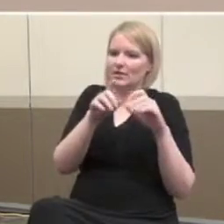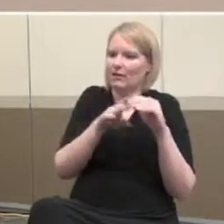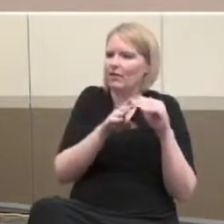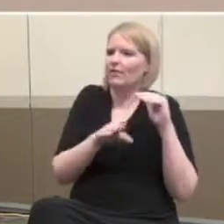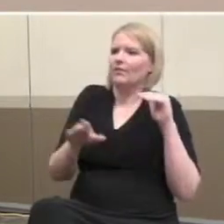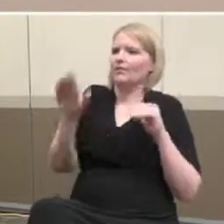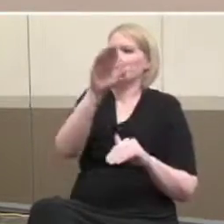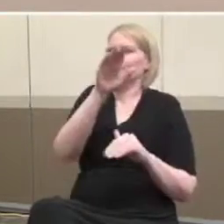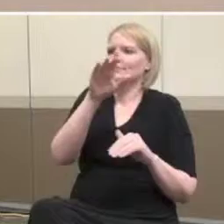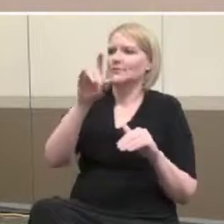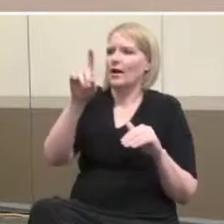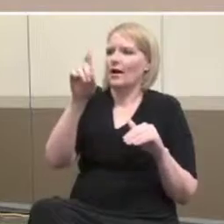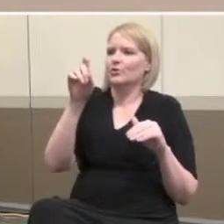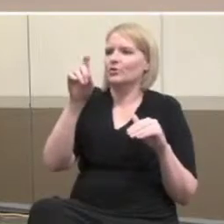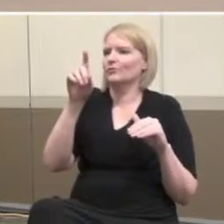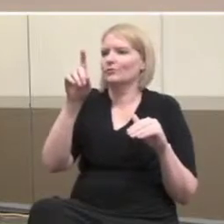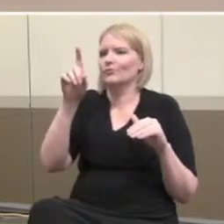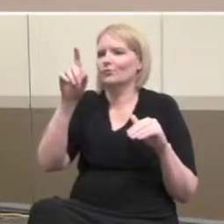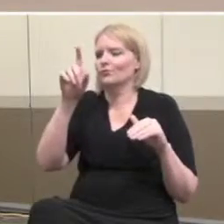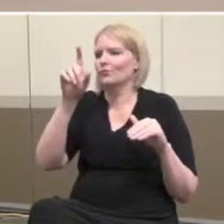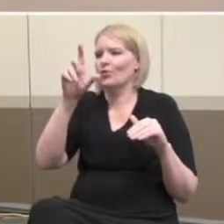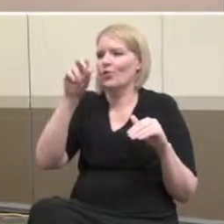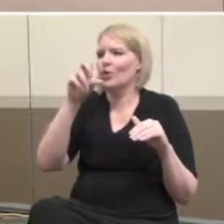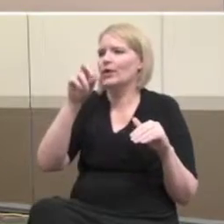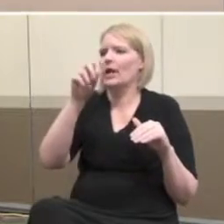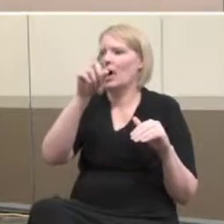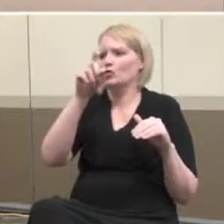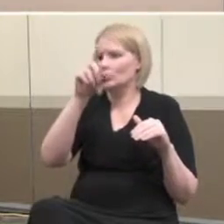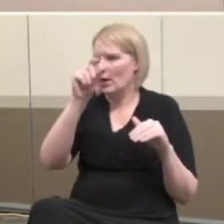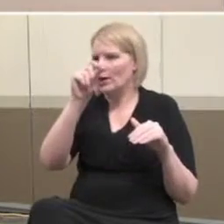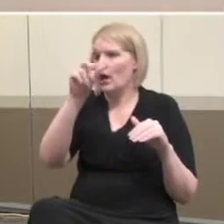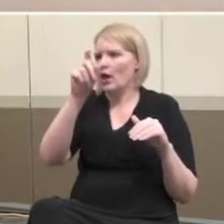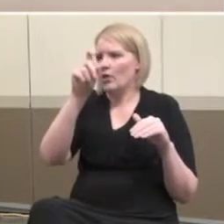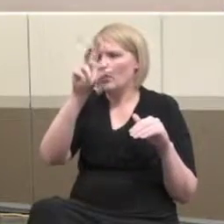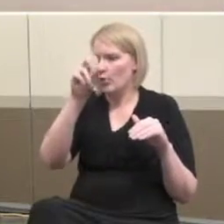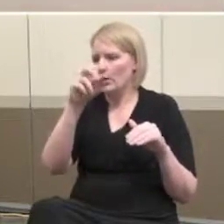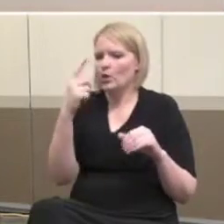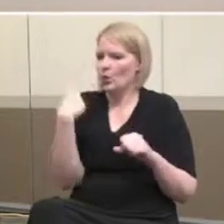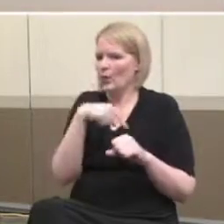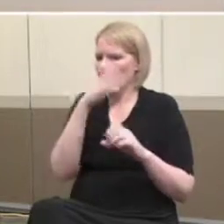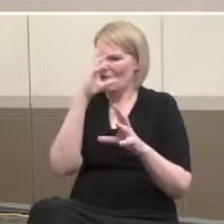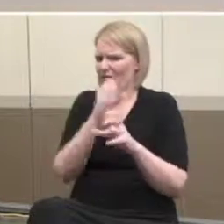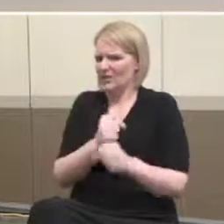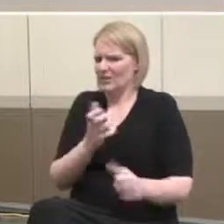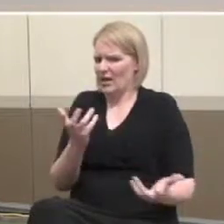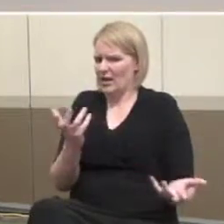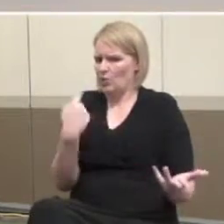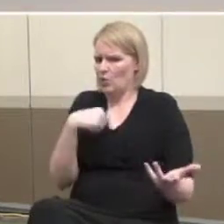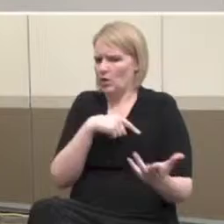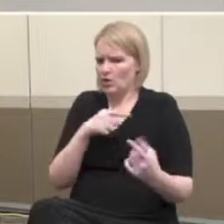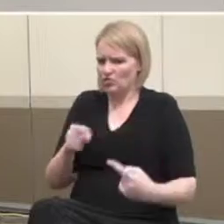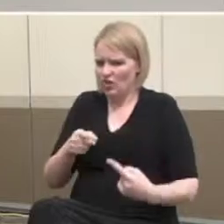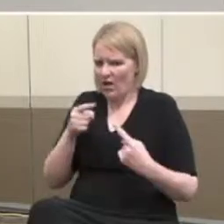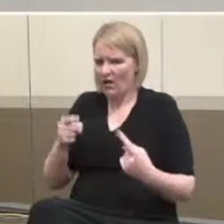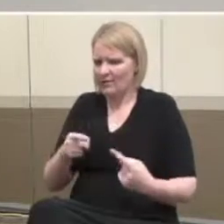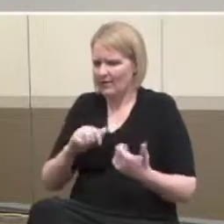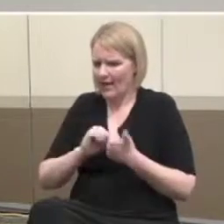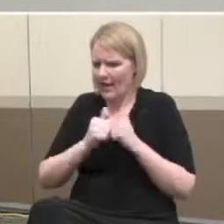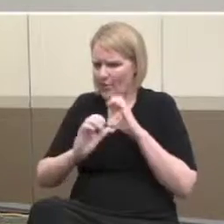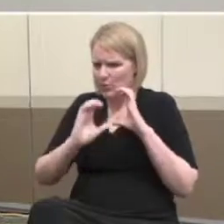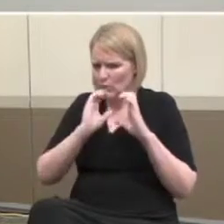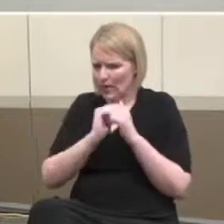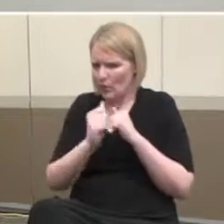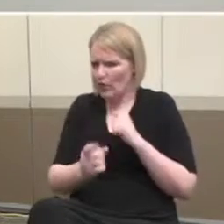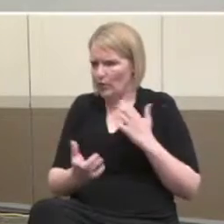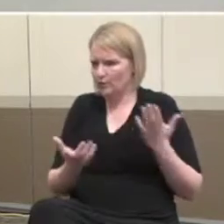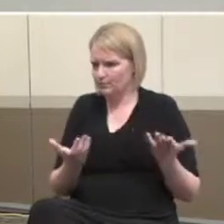over 120, 130. And she was so fascinated by her, as were we, because we were just struggling with how to even communicate with this